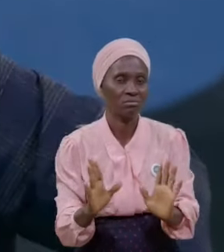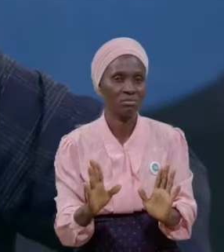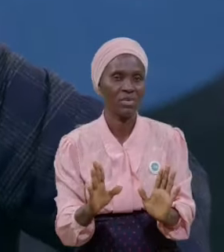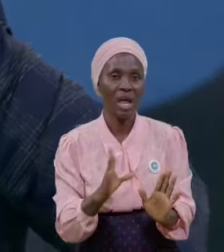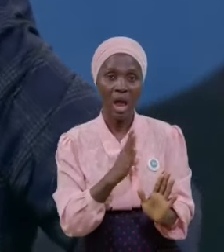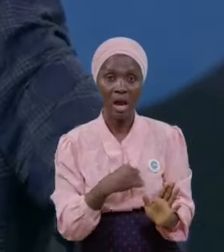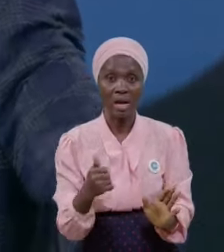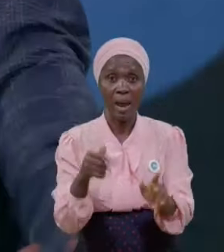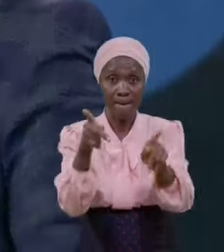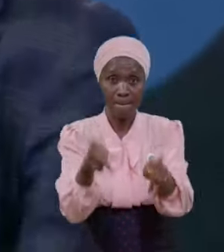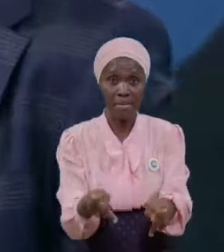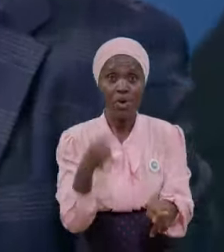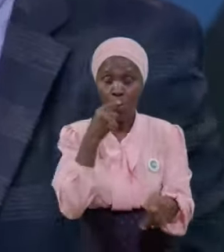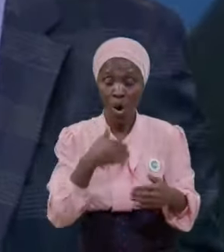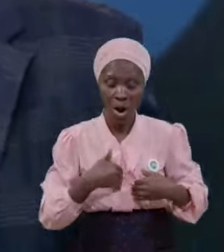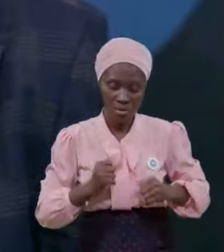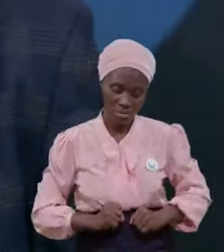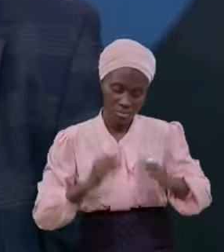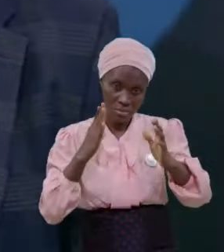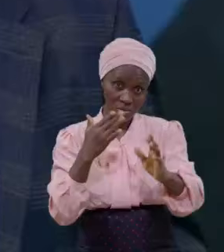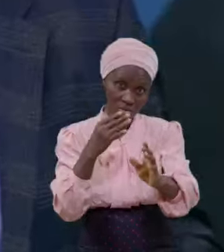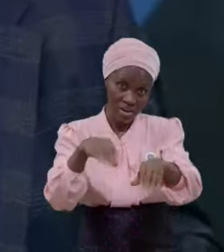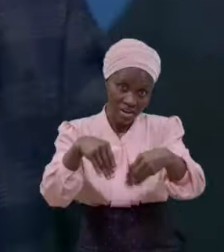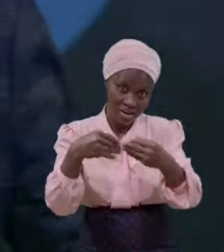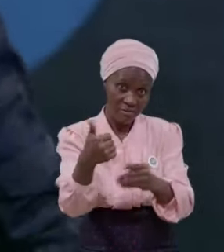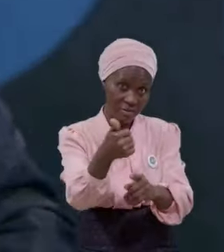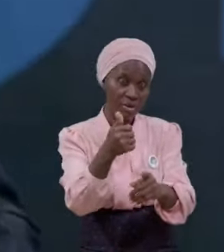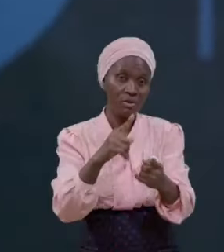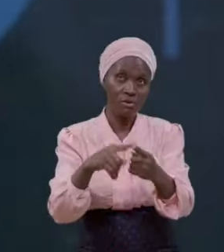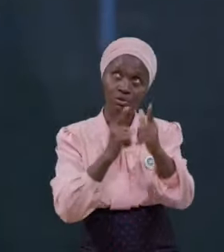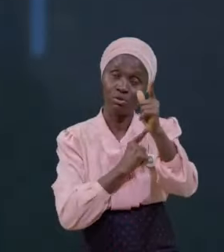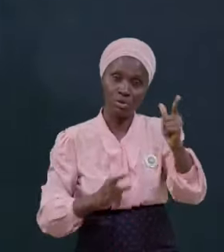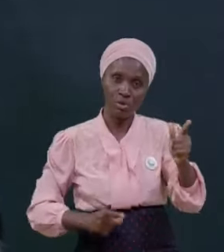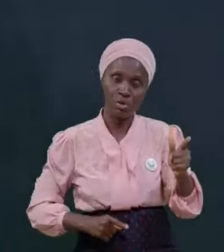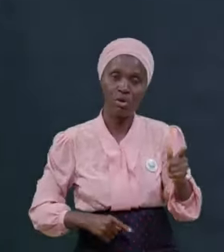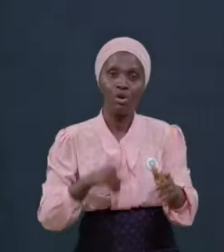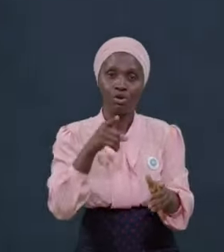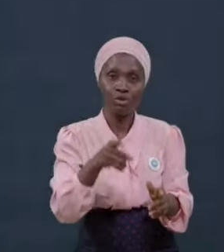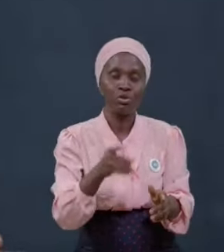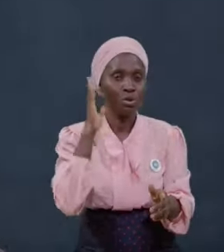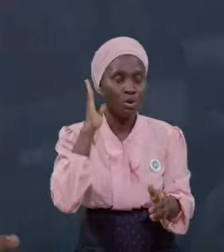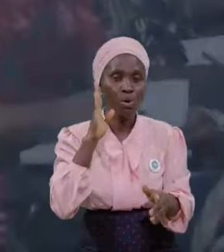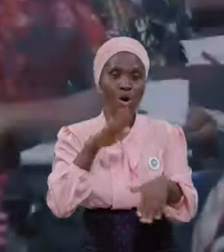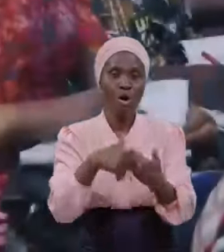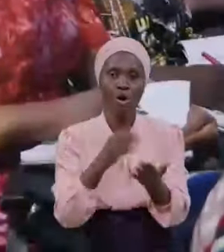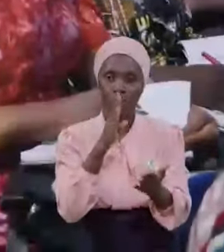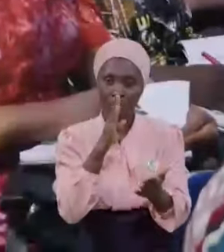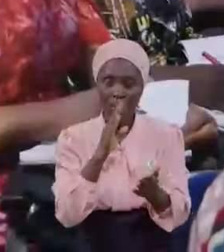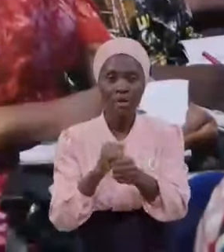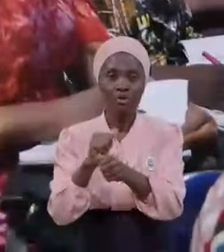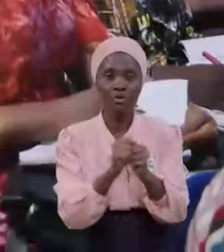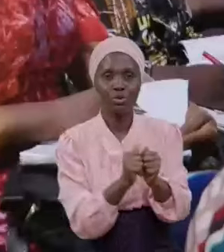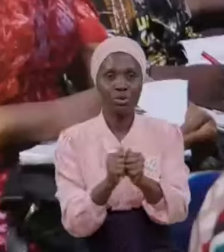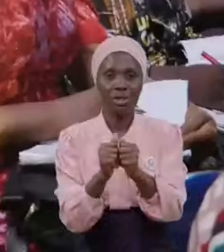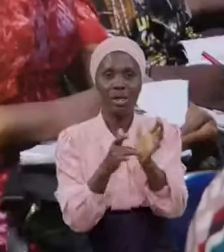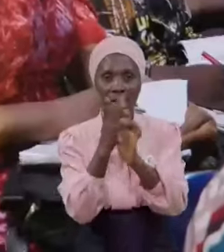to the Lord, you become altogether a Christian. That's what will happen to you in Jesus' name.